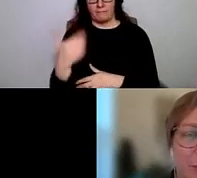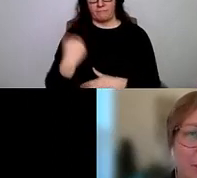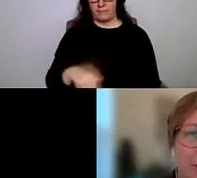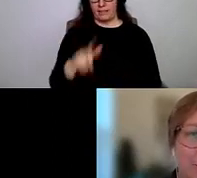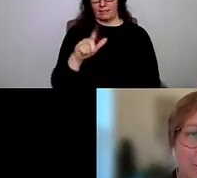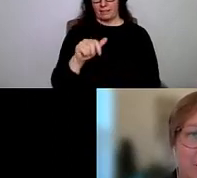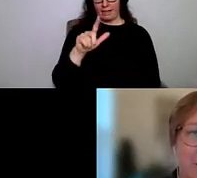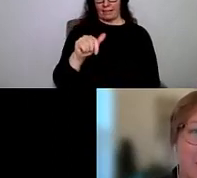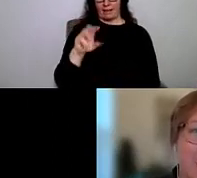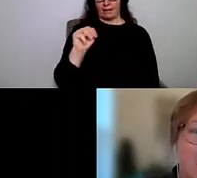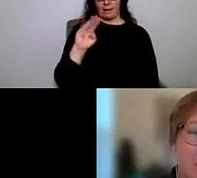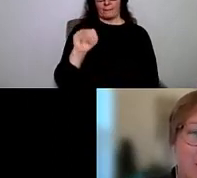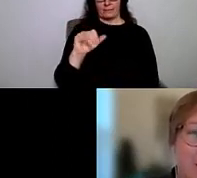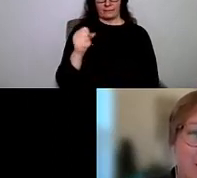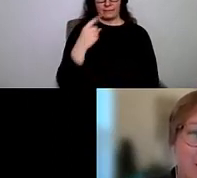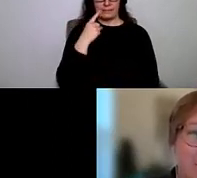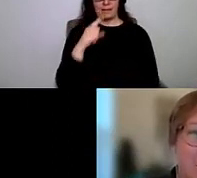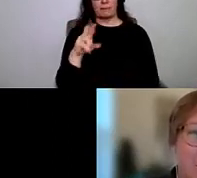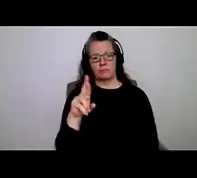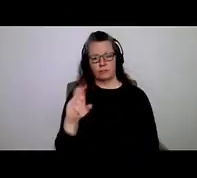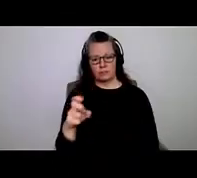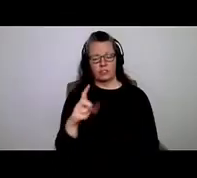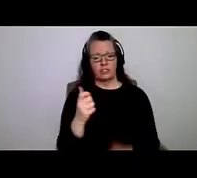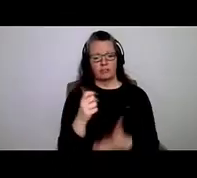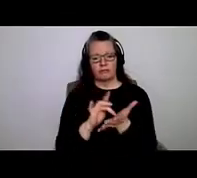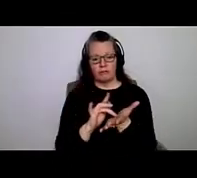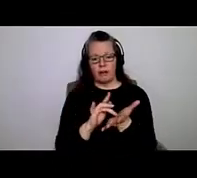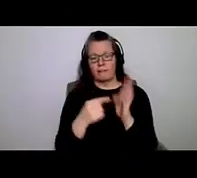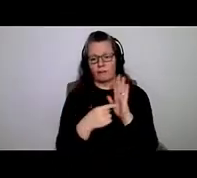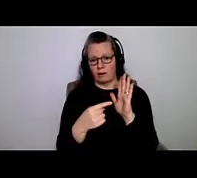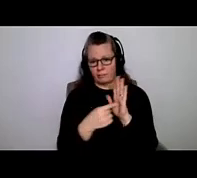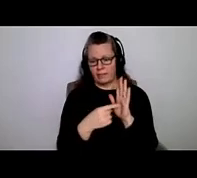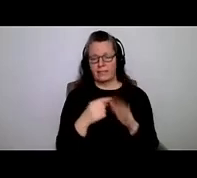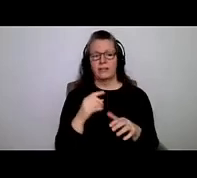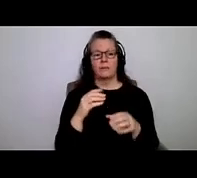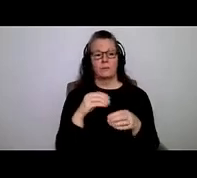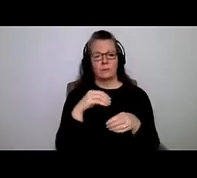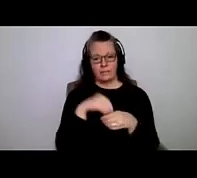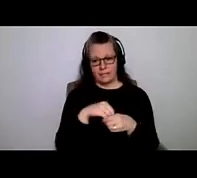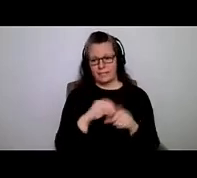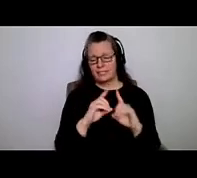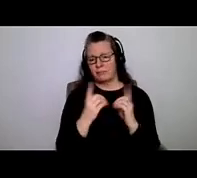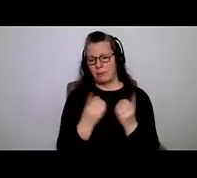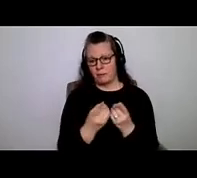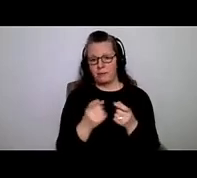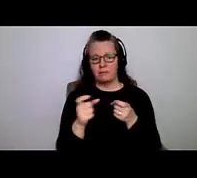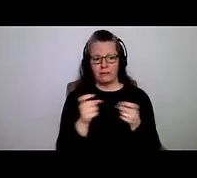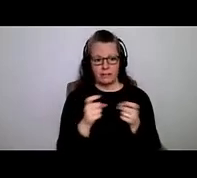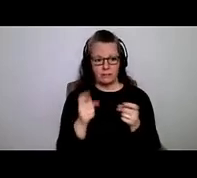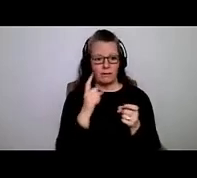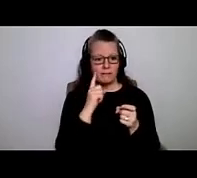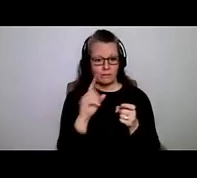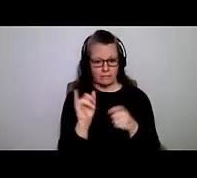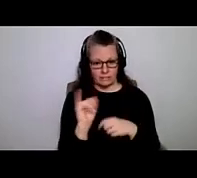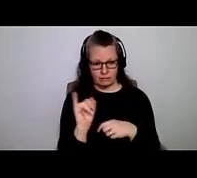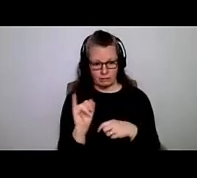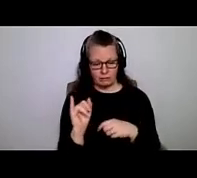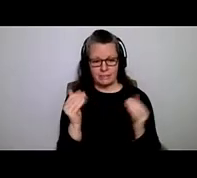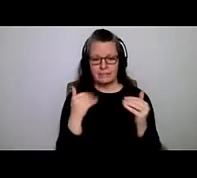Drug Affordability Director within the Department of Regulatory Agencies at the Division of Insurance. And we can go to the next slide.